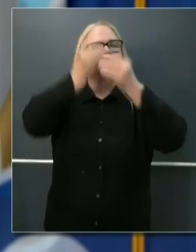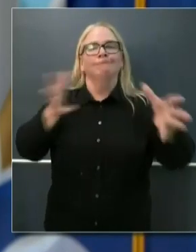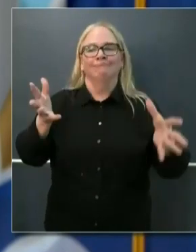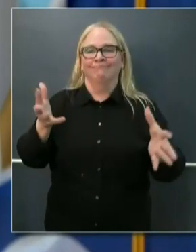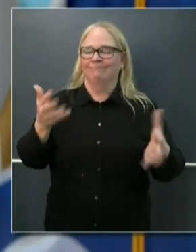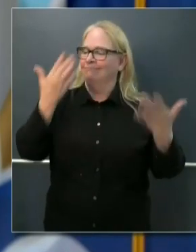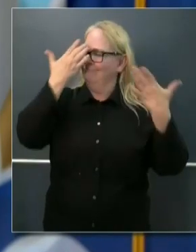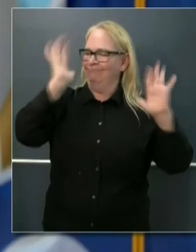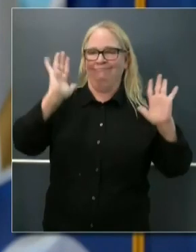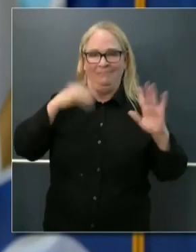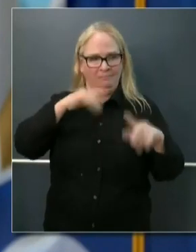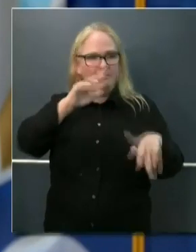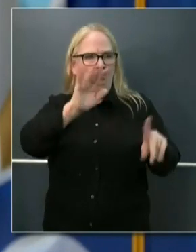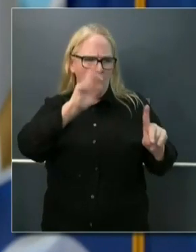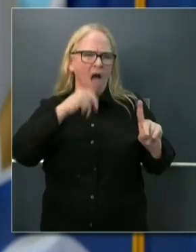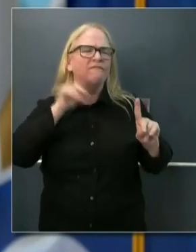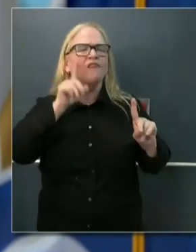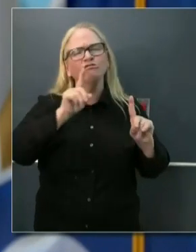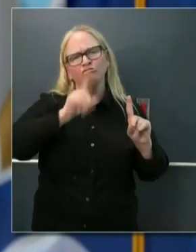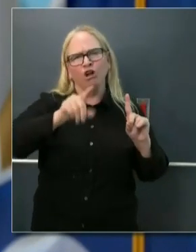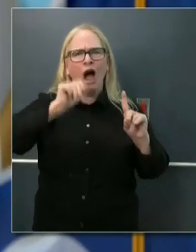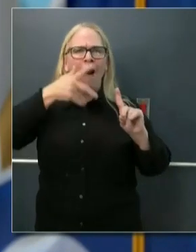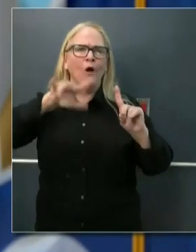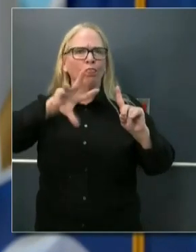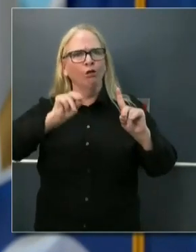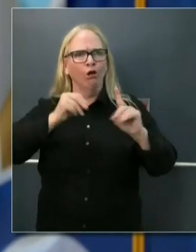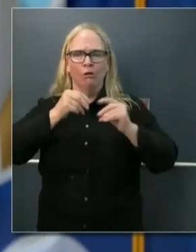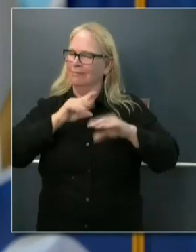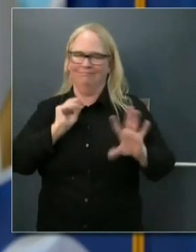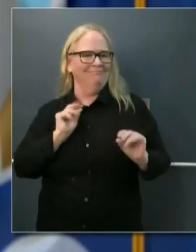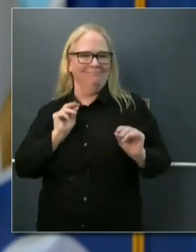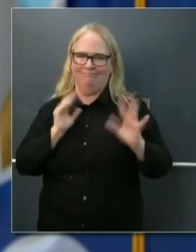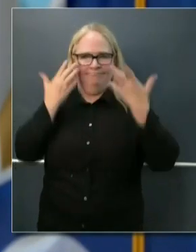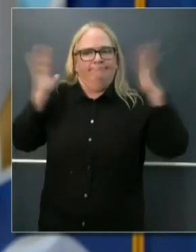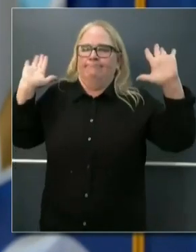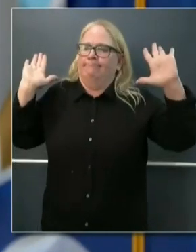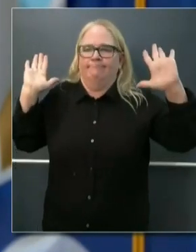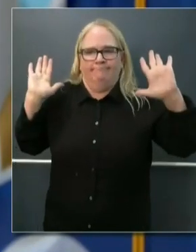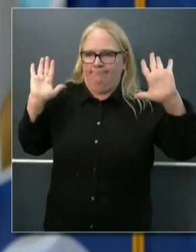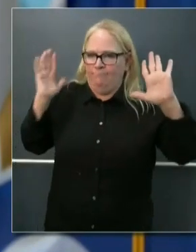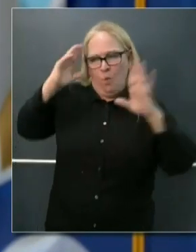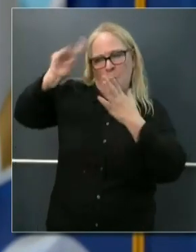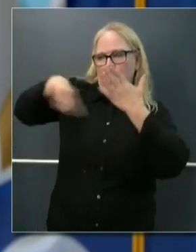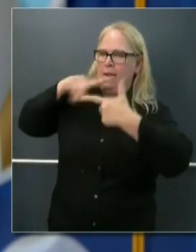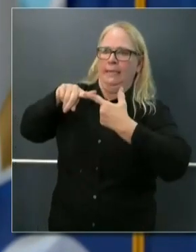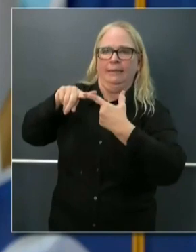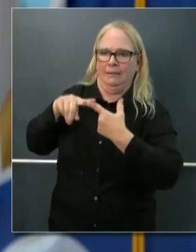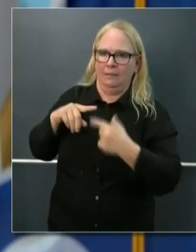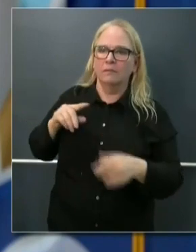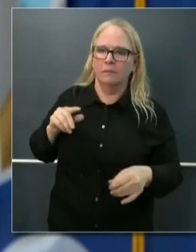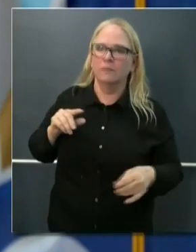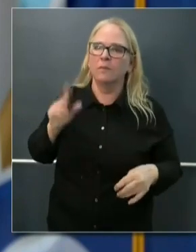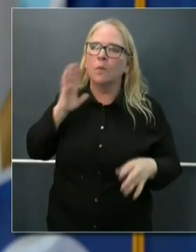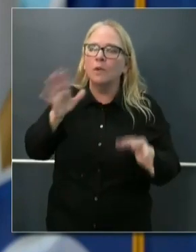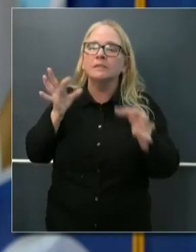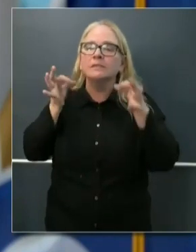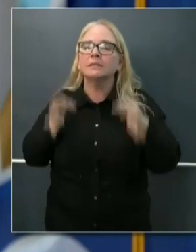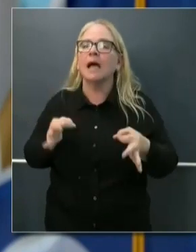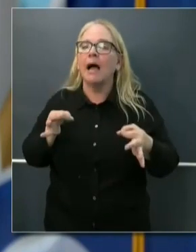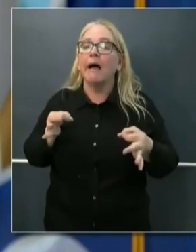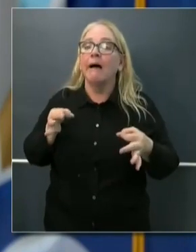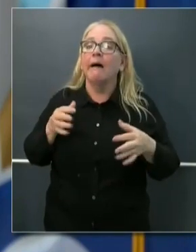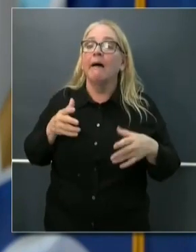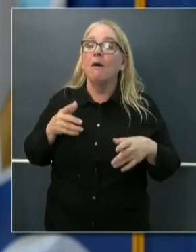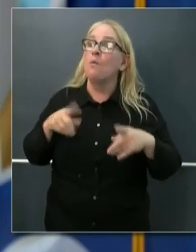indicators, and the indicators that will ultimately allow us to reopen safely, judiciously, and very,